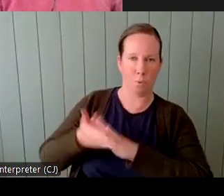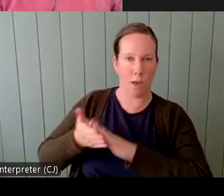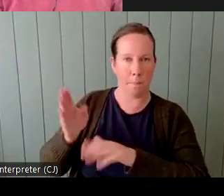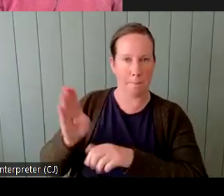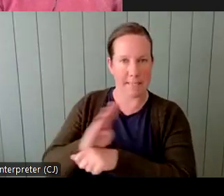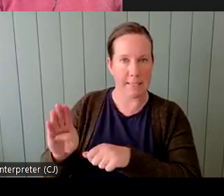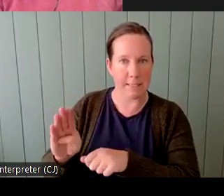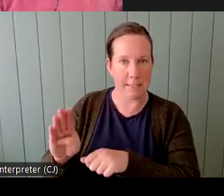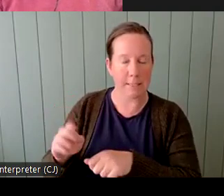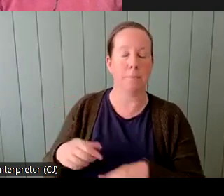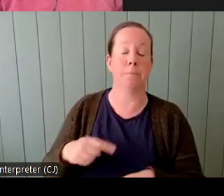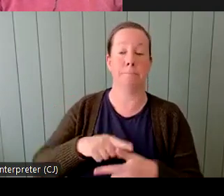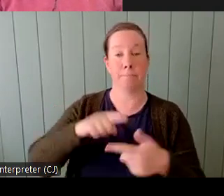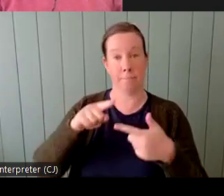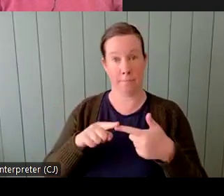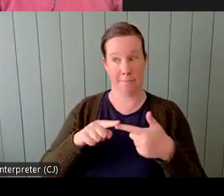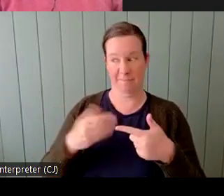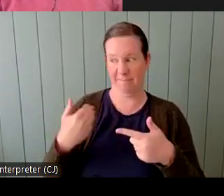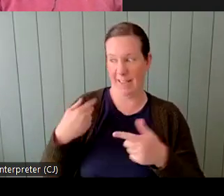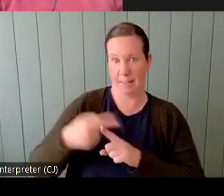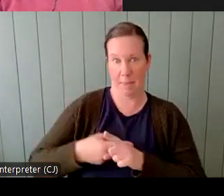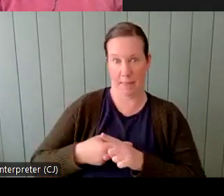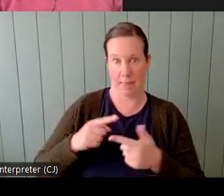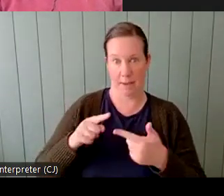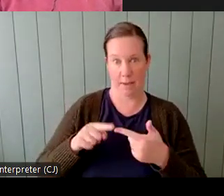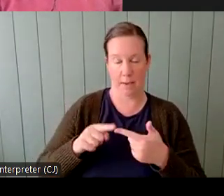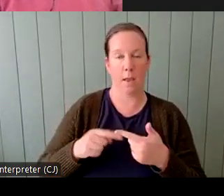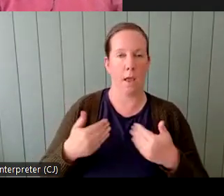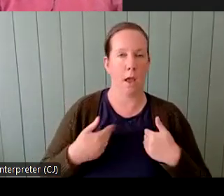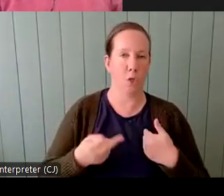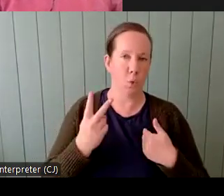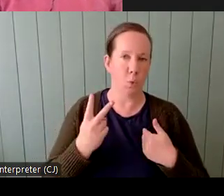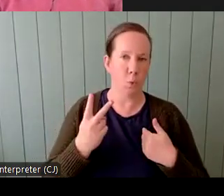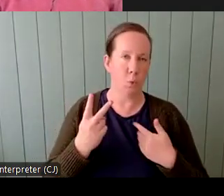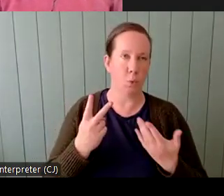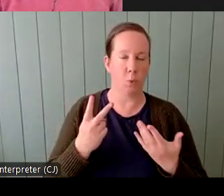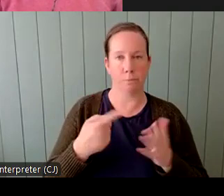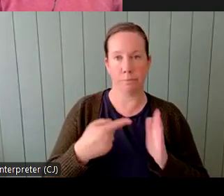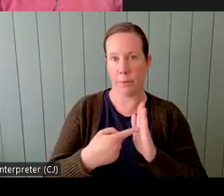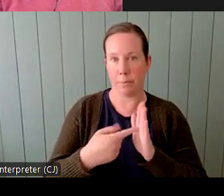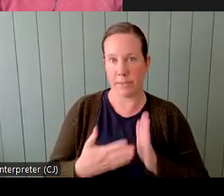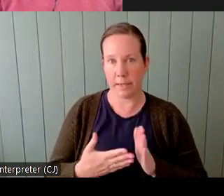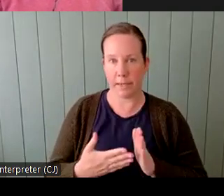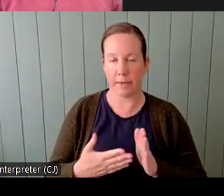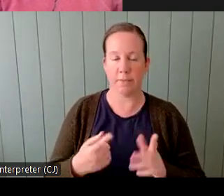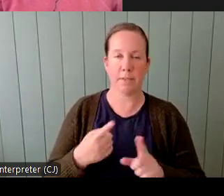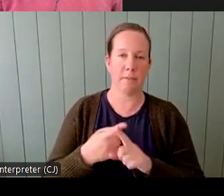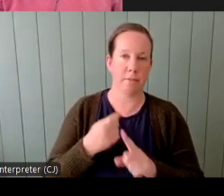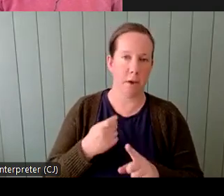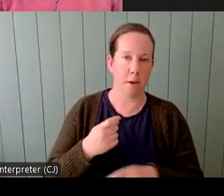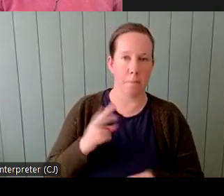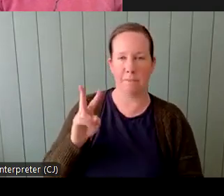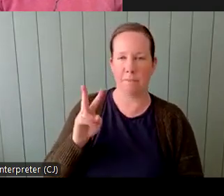In session 2, there were 2 professionals or 2 representatives from